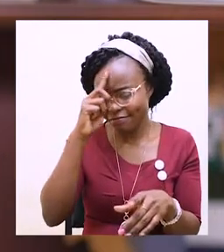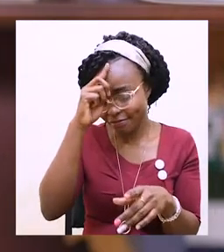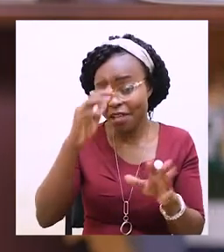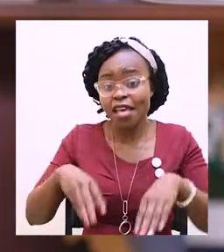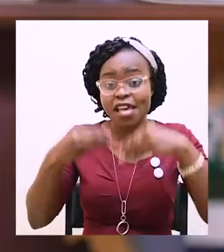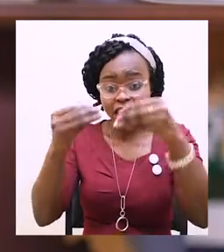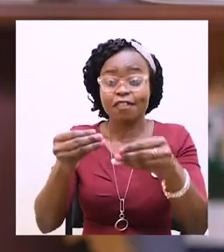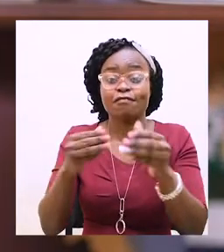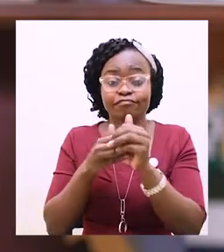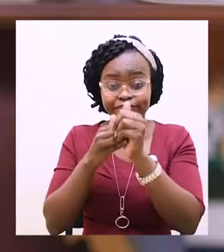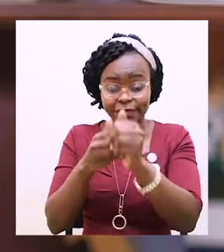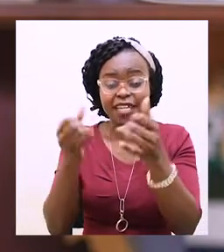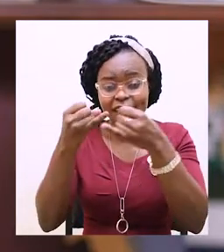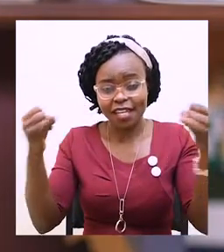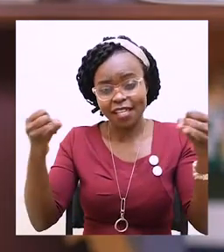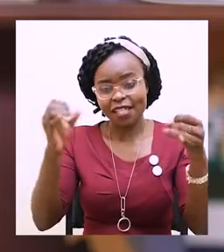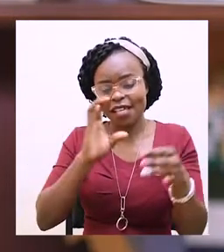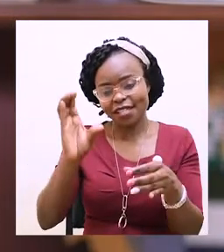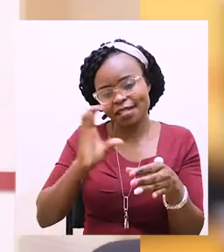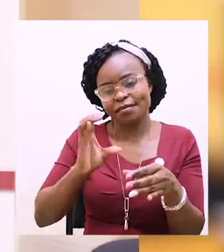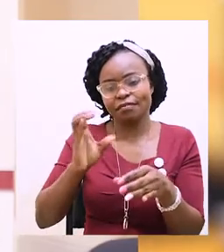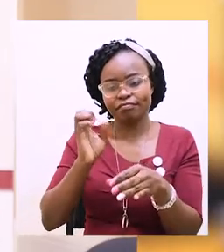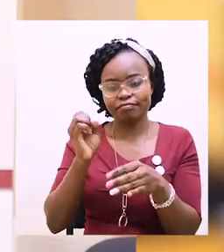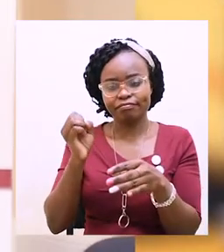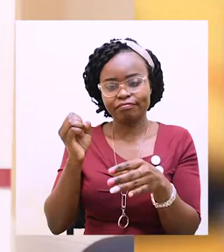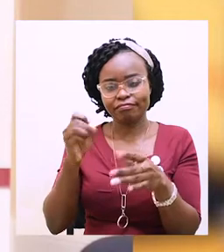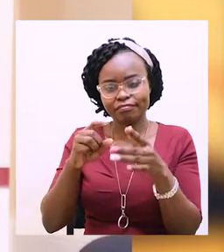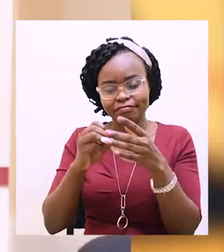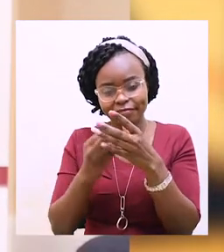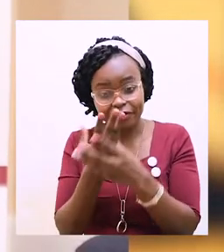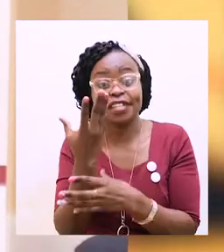for what we call the citizen-generated data.